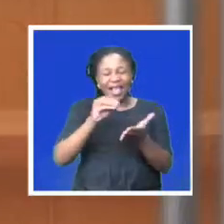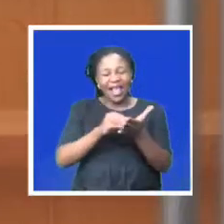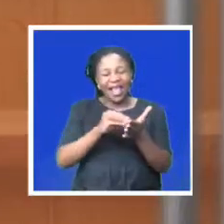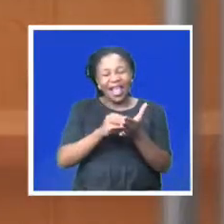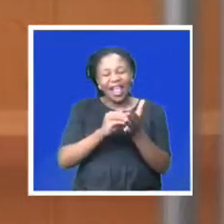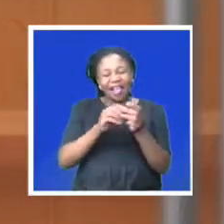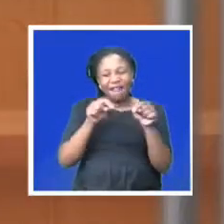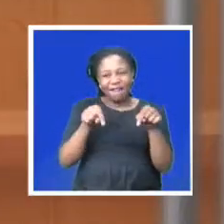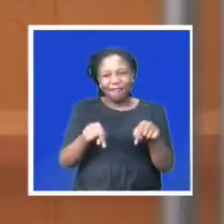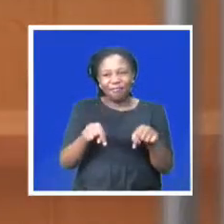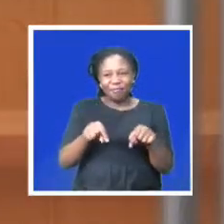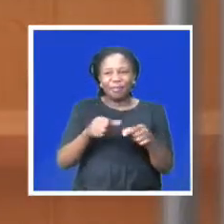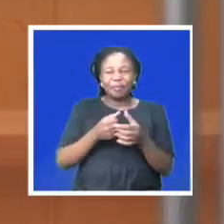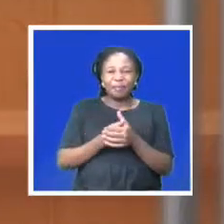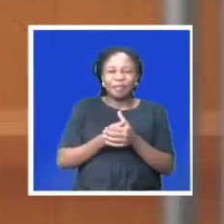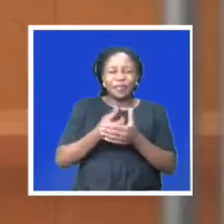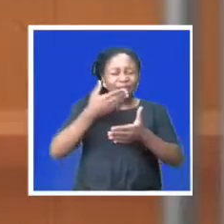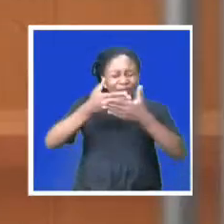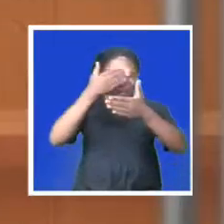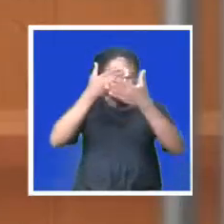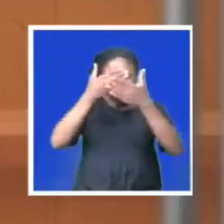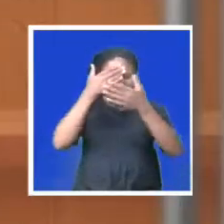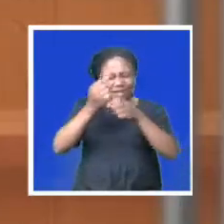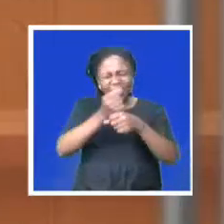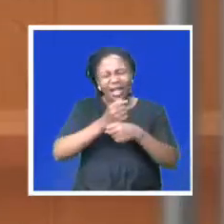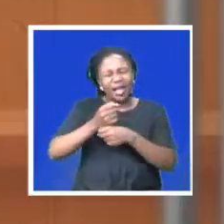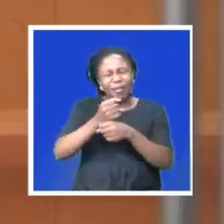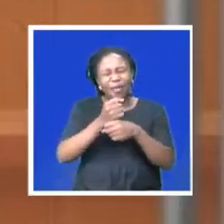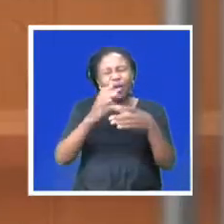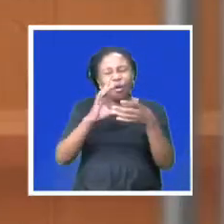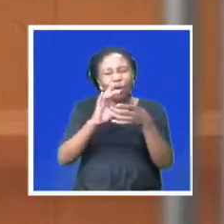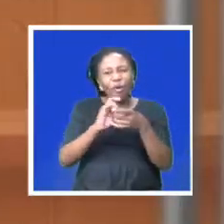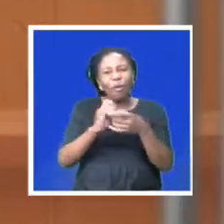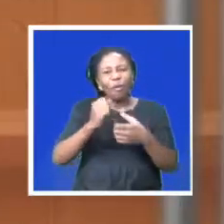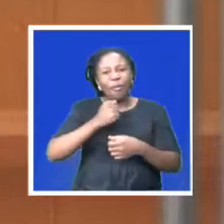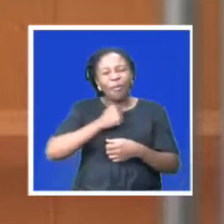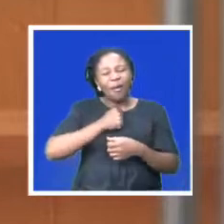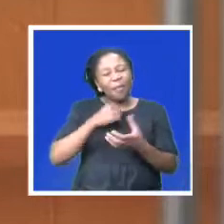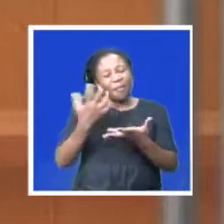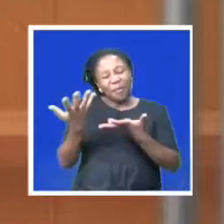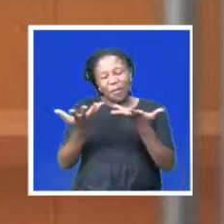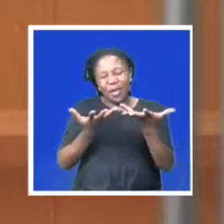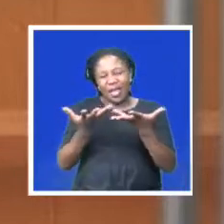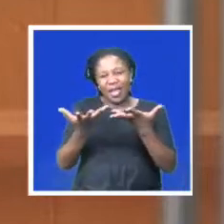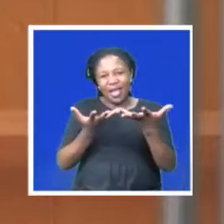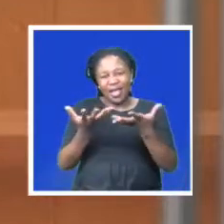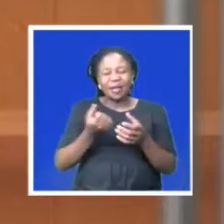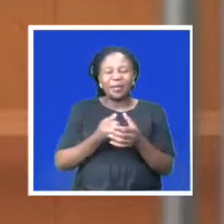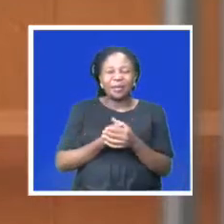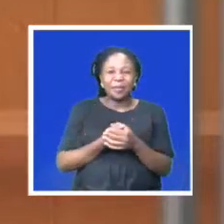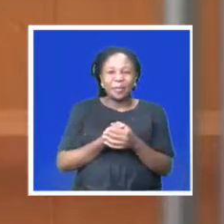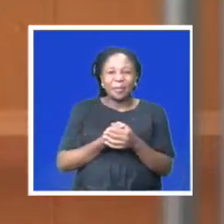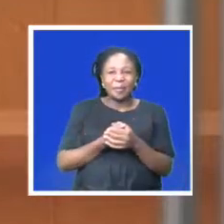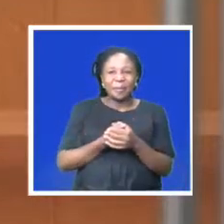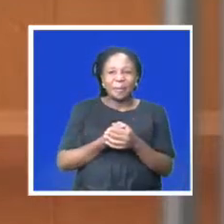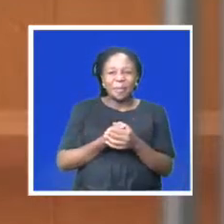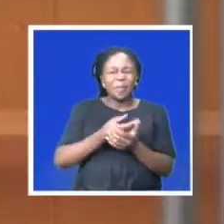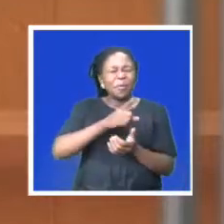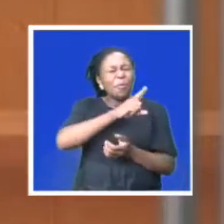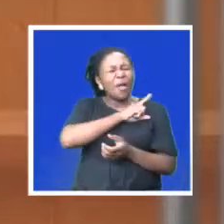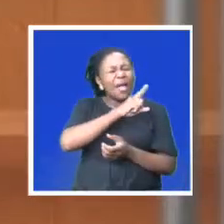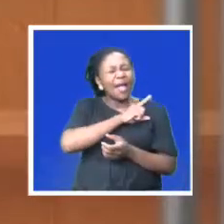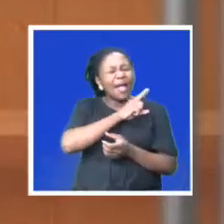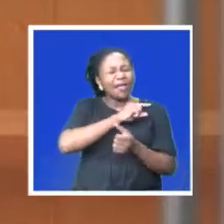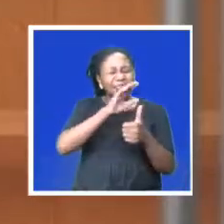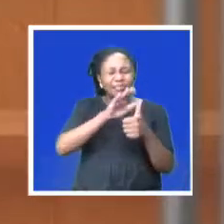learning about where my home is and my senses. Why do we have to learn about where my